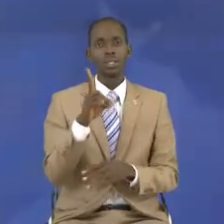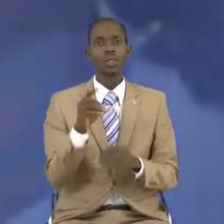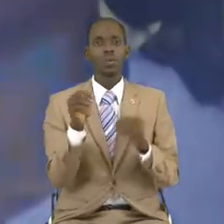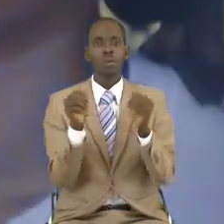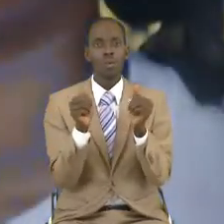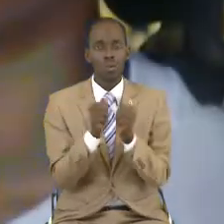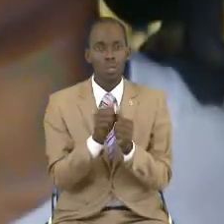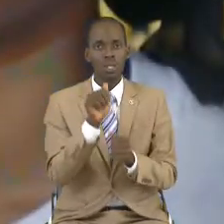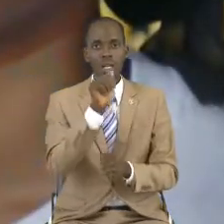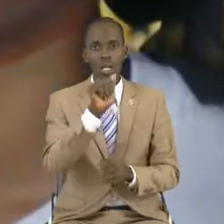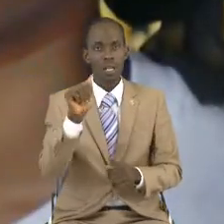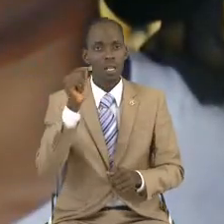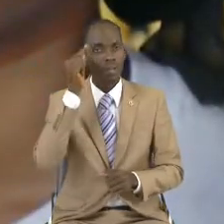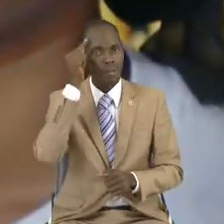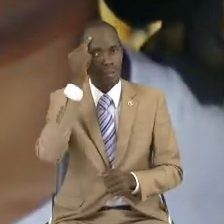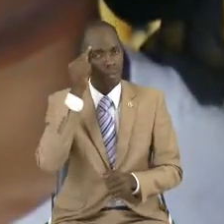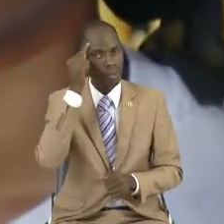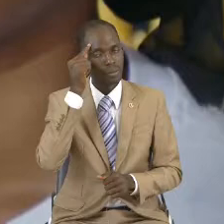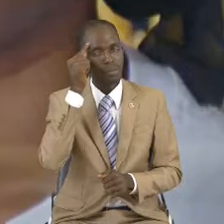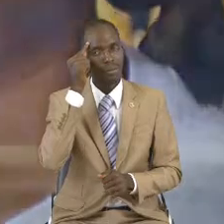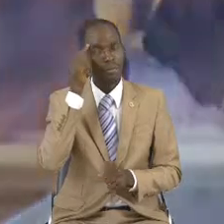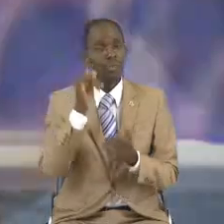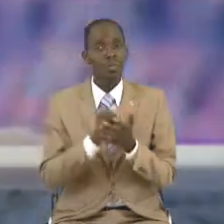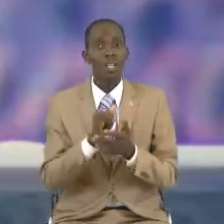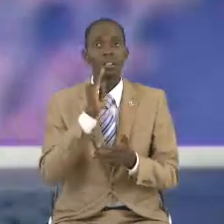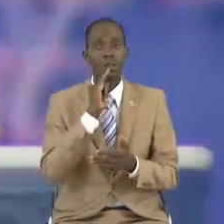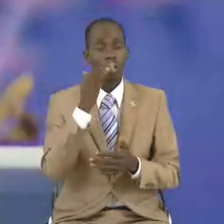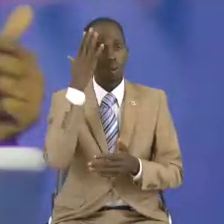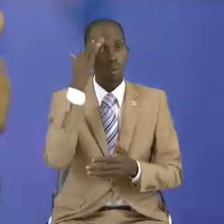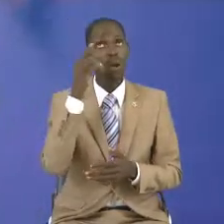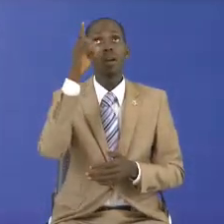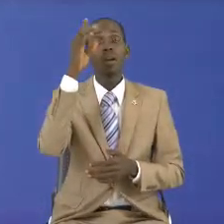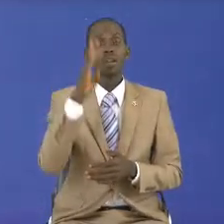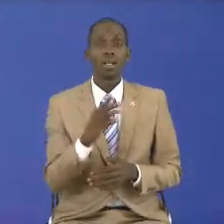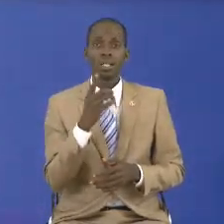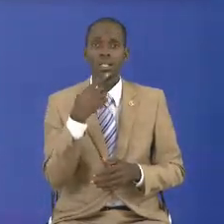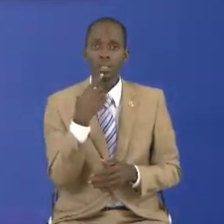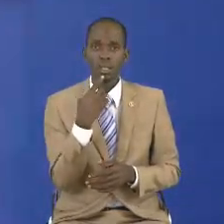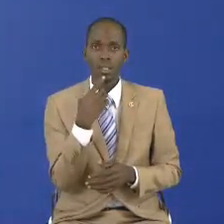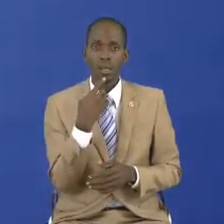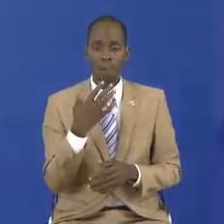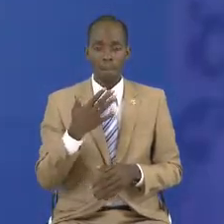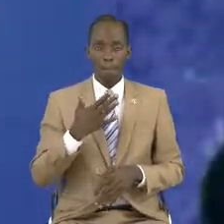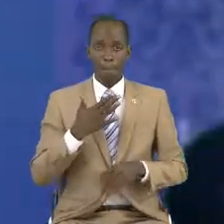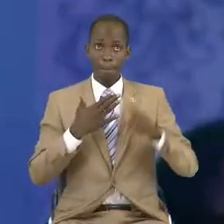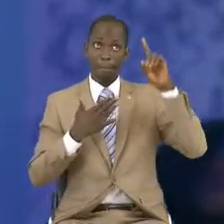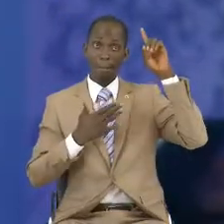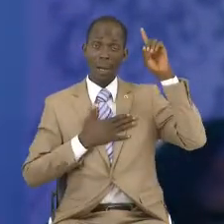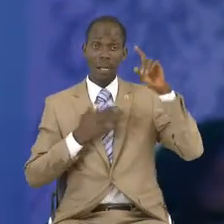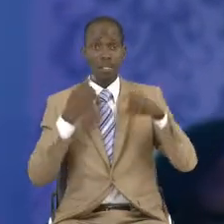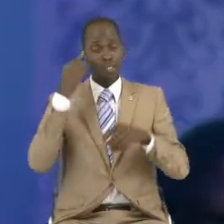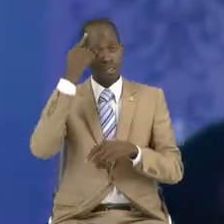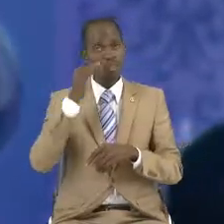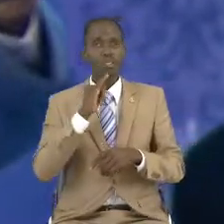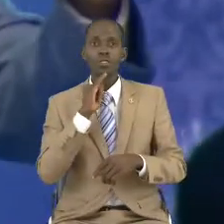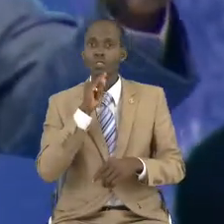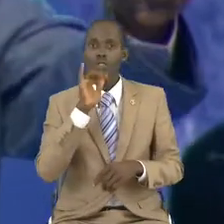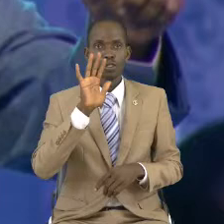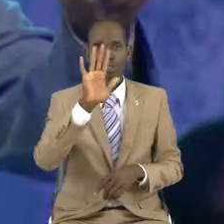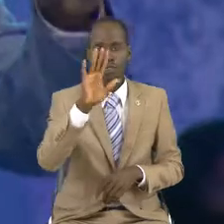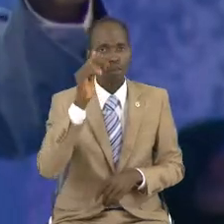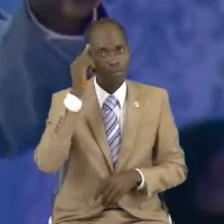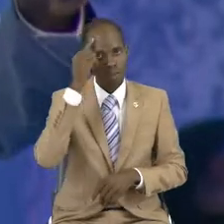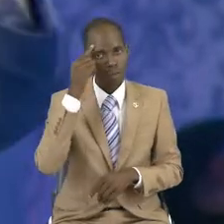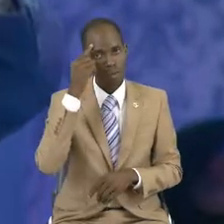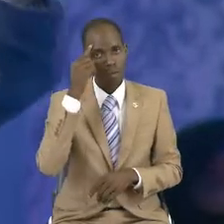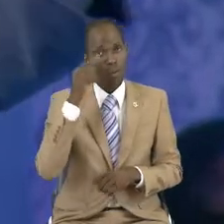thought that's why god said my search is not your thoughts when